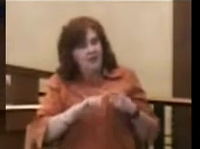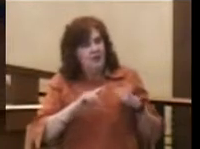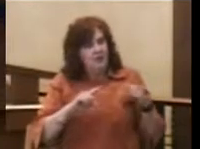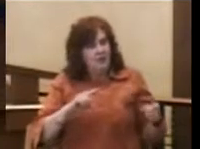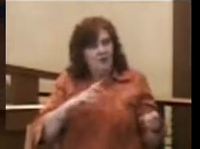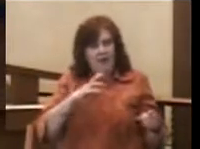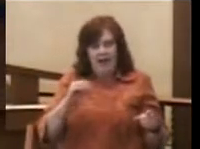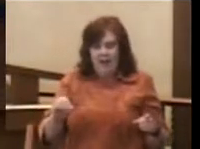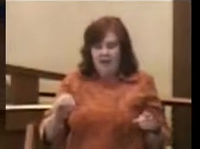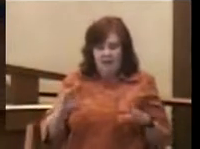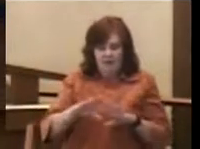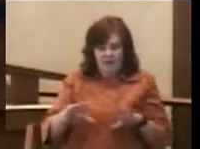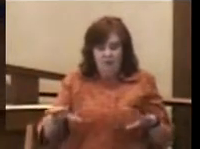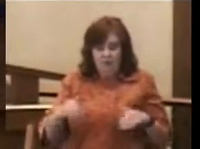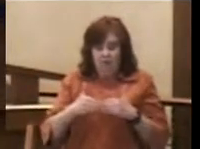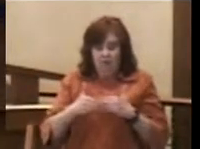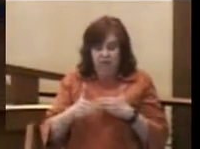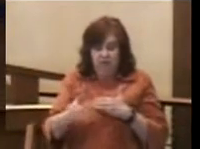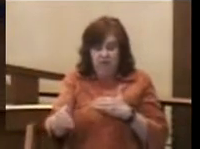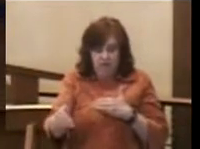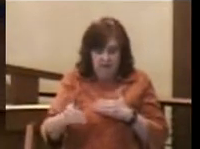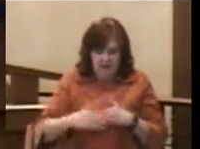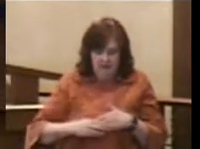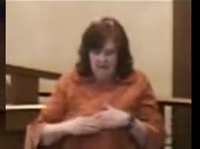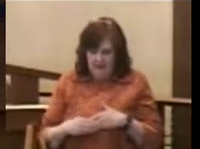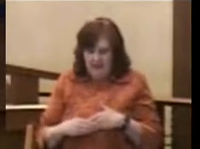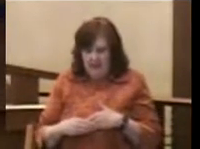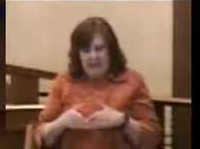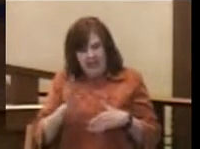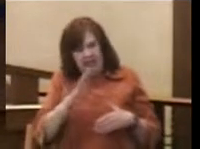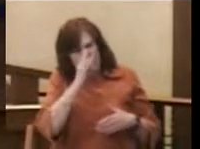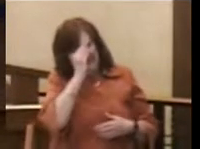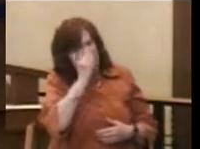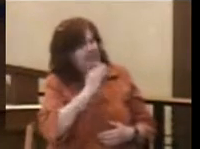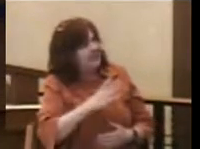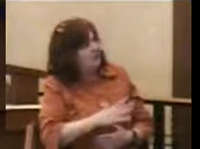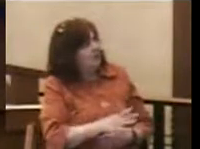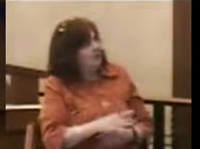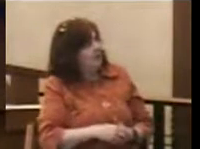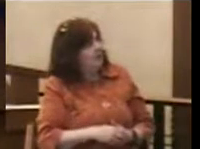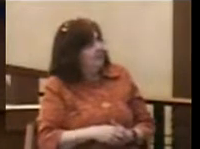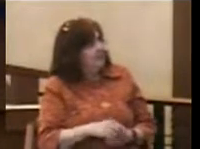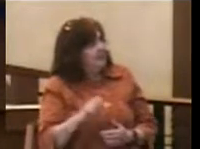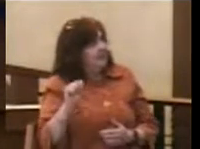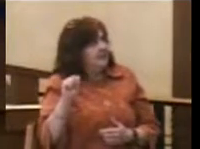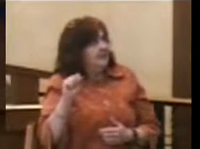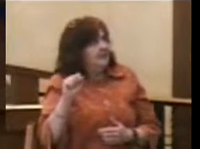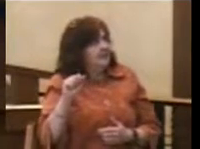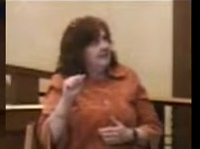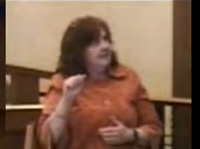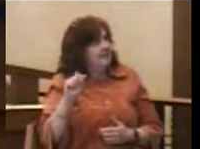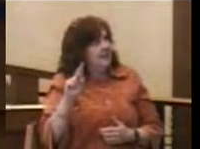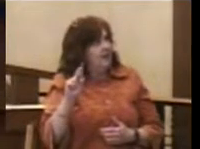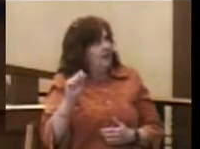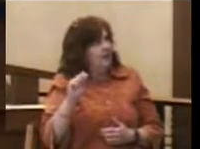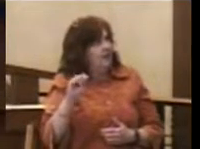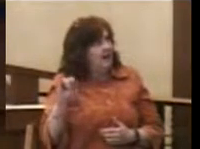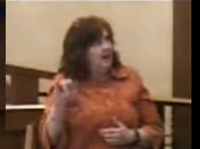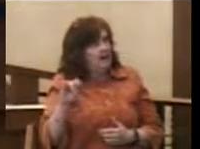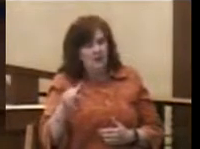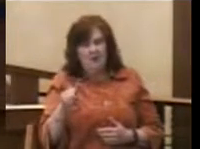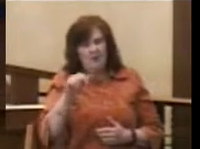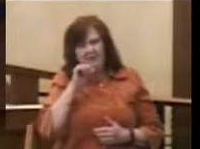your offspring after you. God said to Abraham, As for Sarai, your wife, you shall not call her